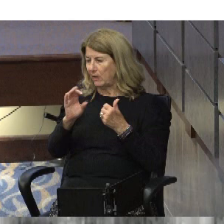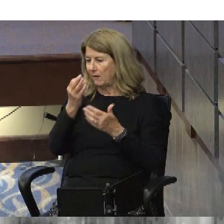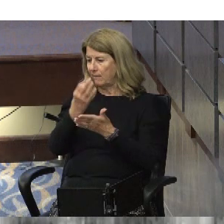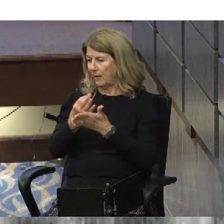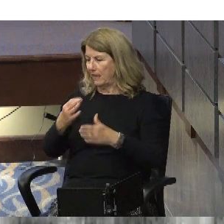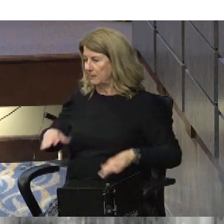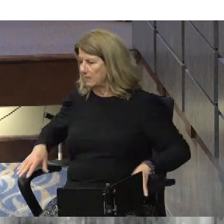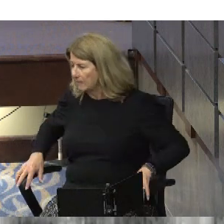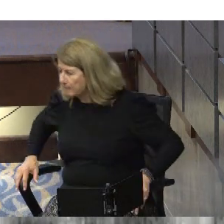of affordable housing.